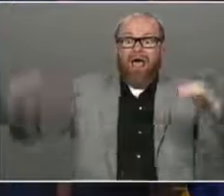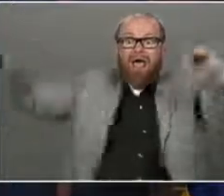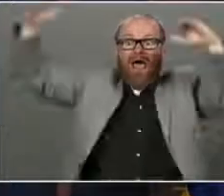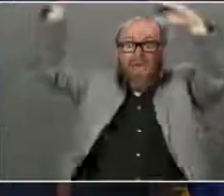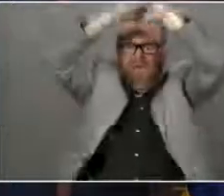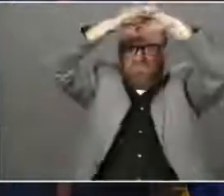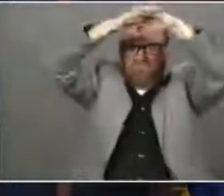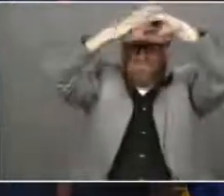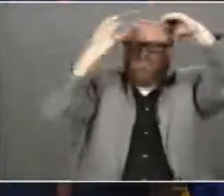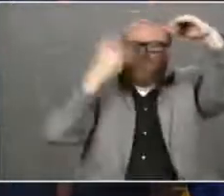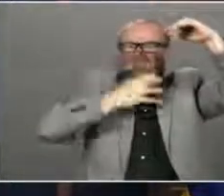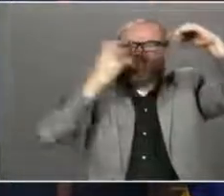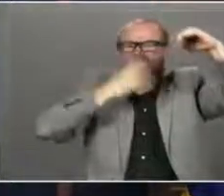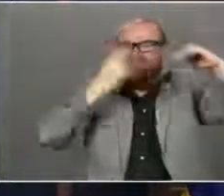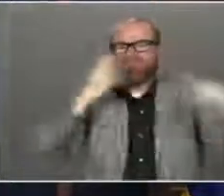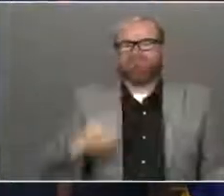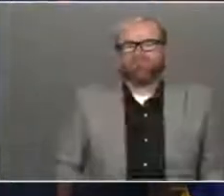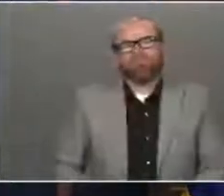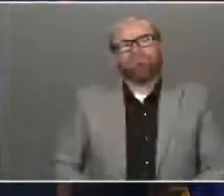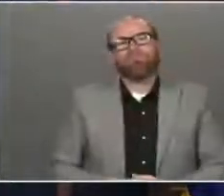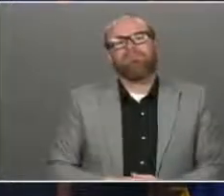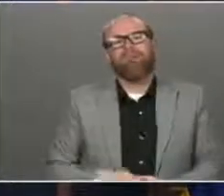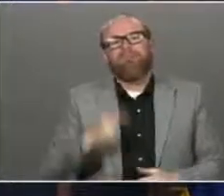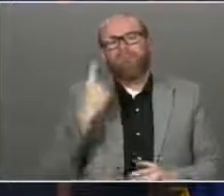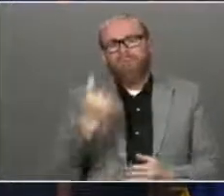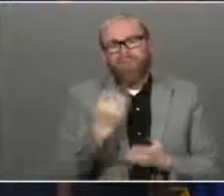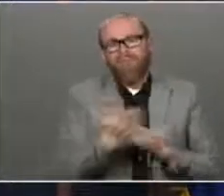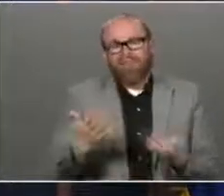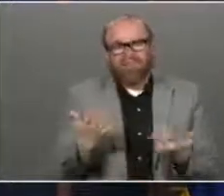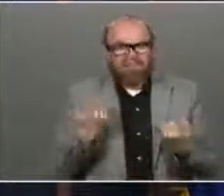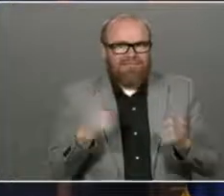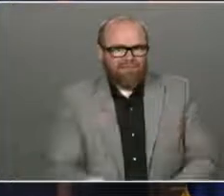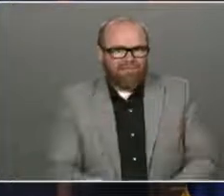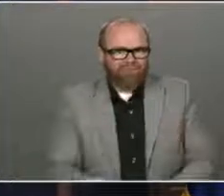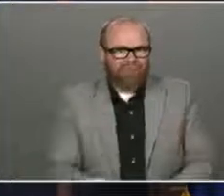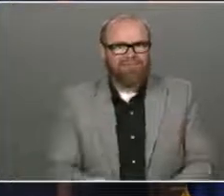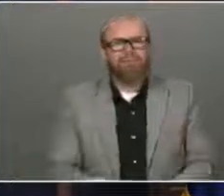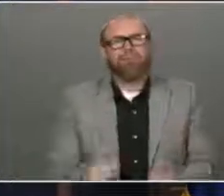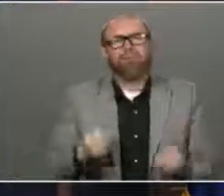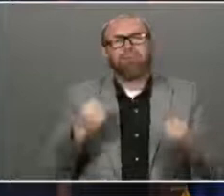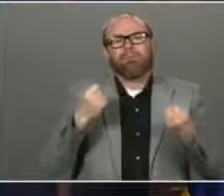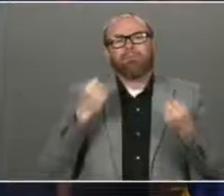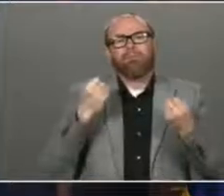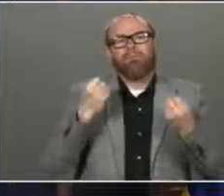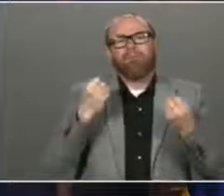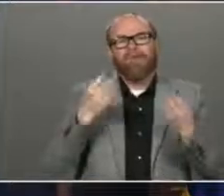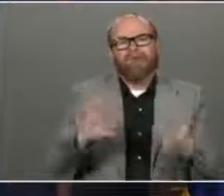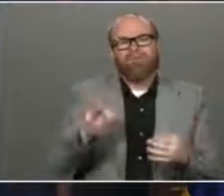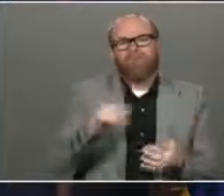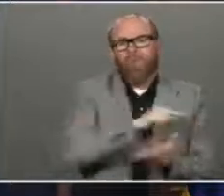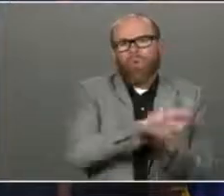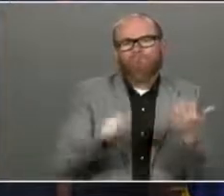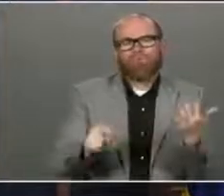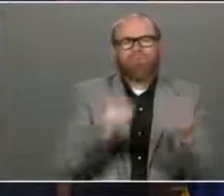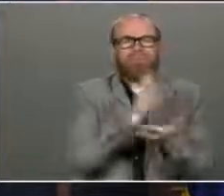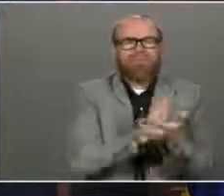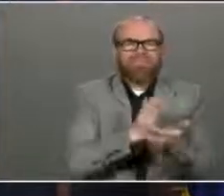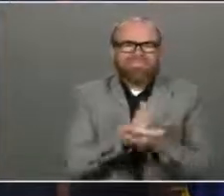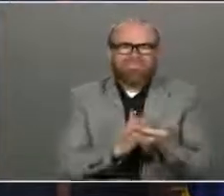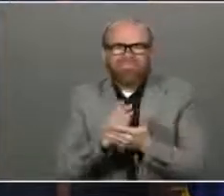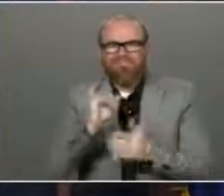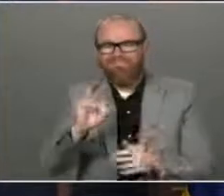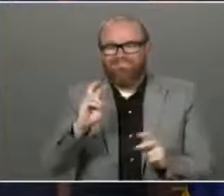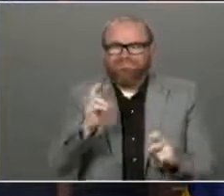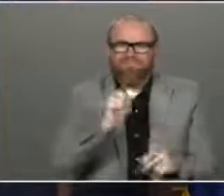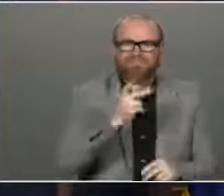other. But one of the things that is happening is many of that pieces of that supply and the new supply and